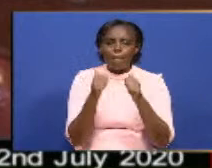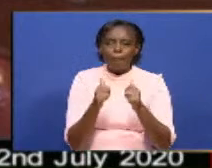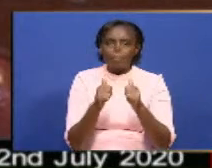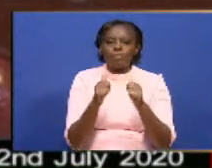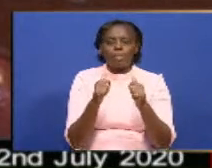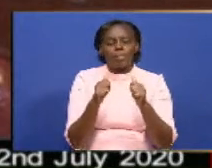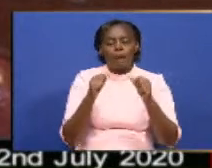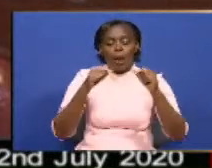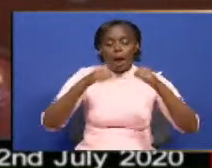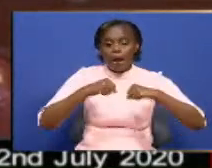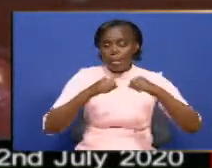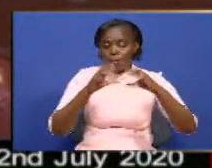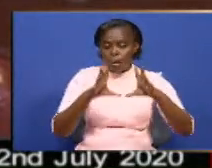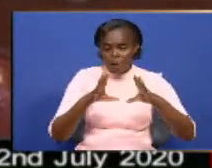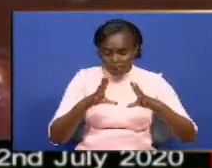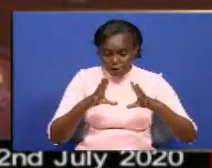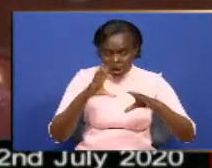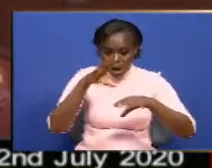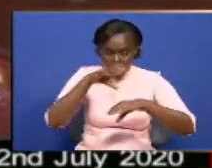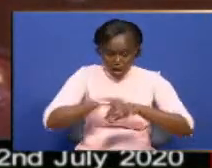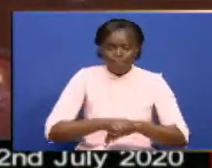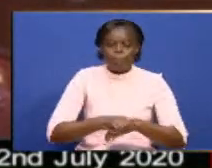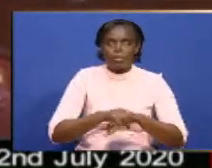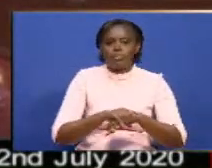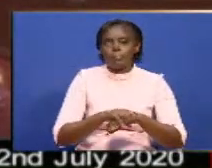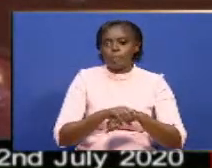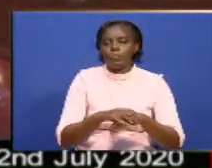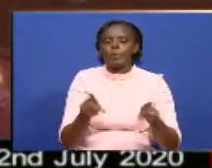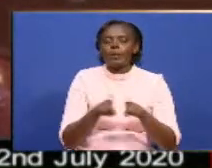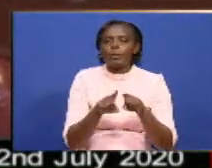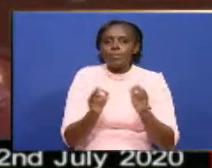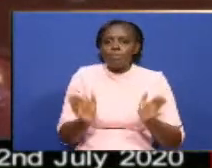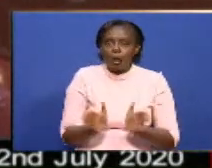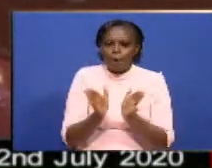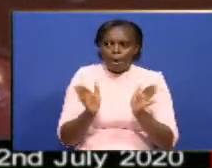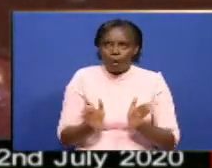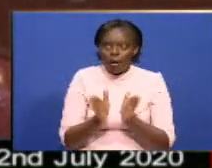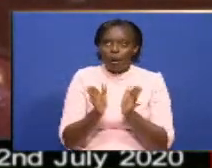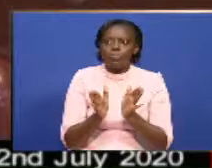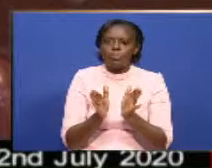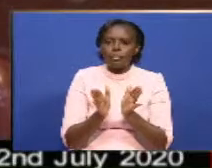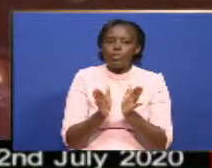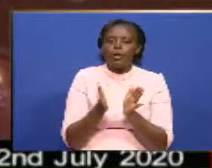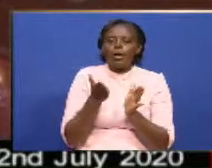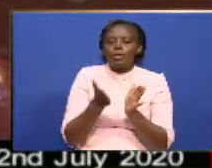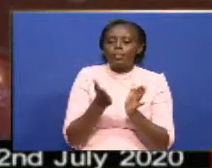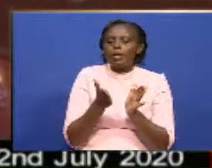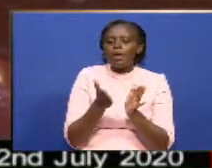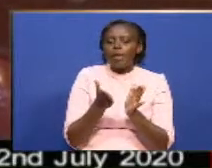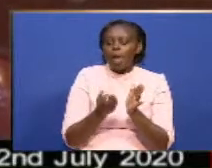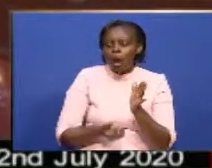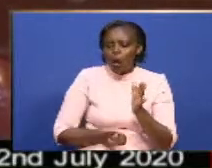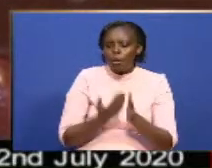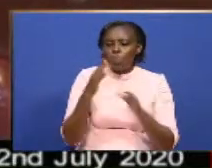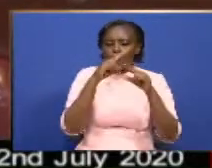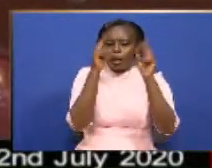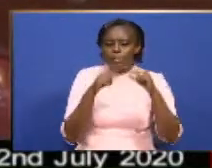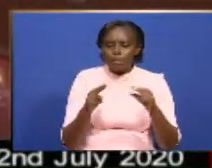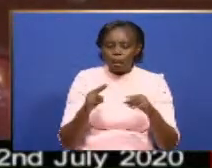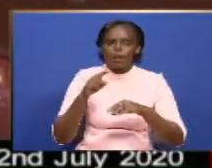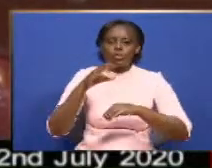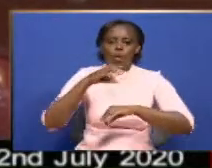adopted. I would want to also encourage that there is a growing international